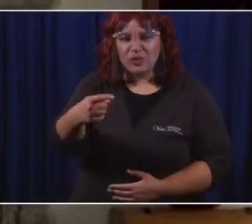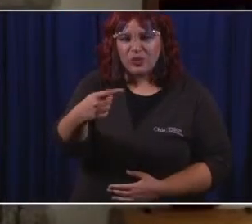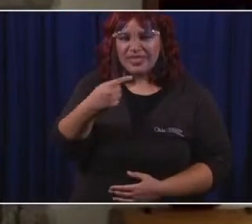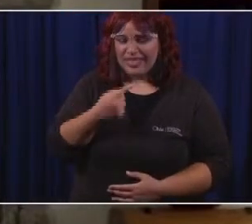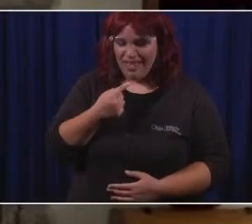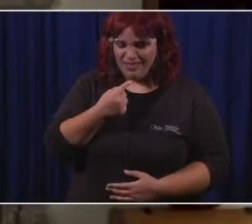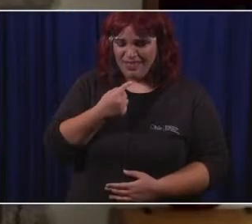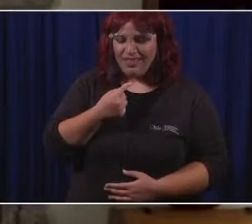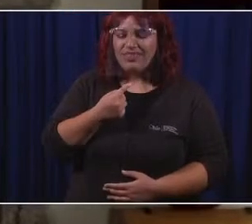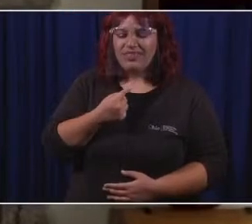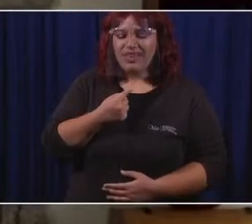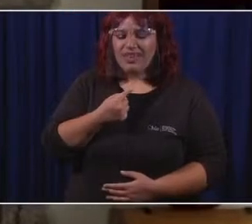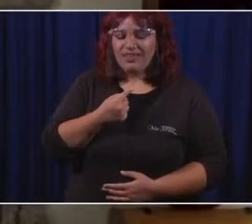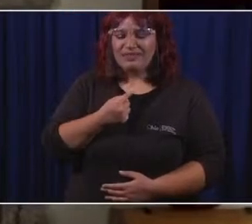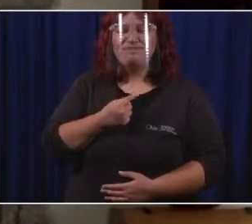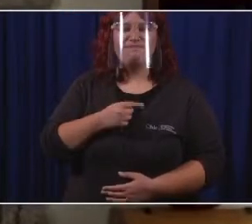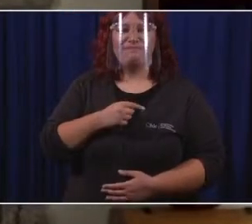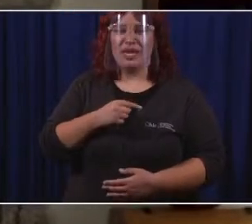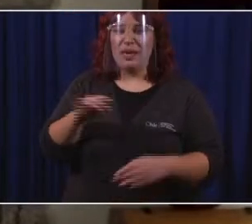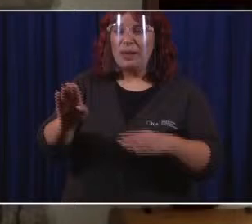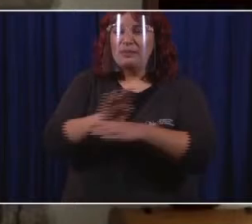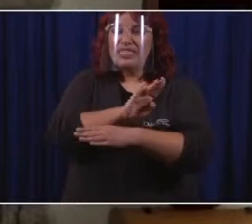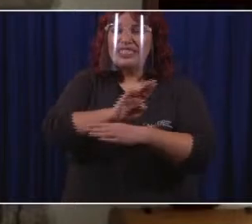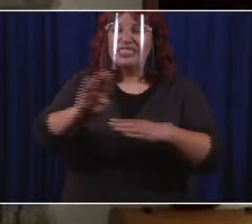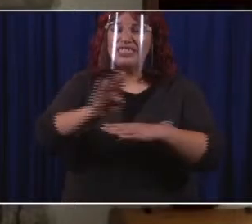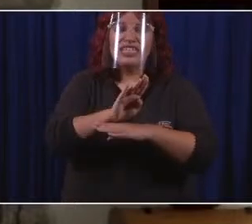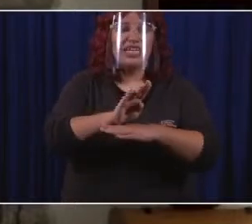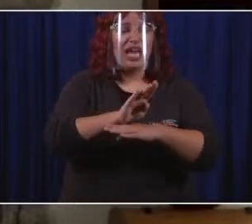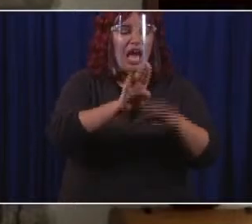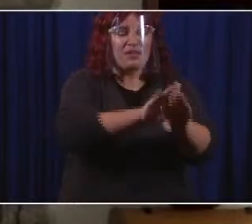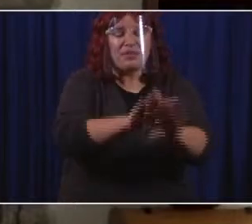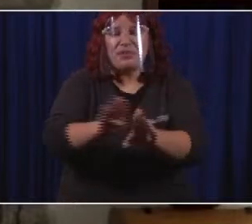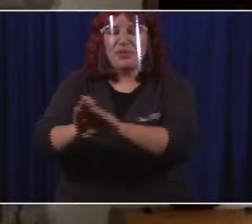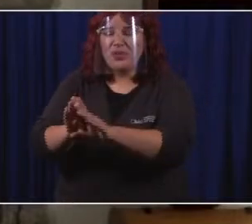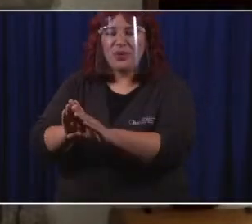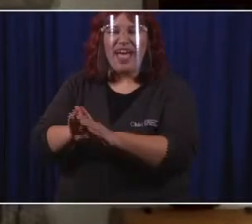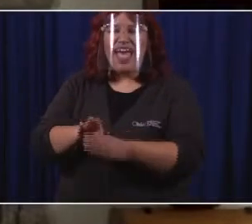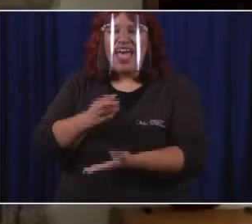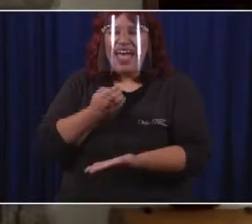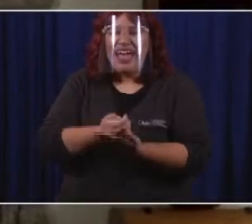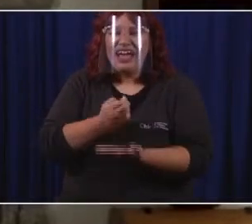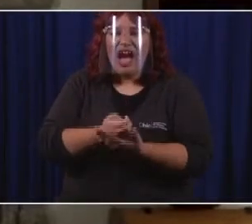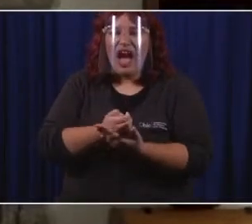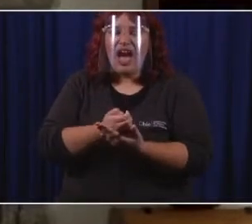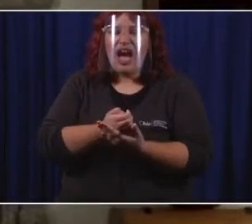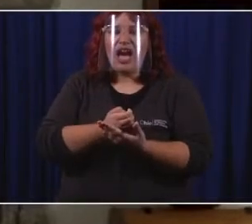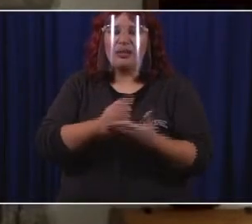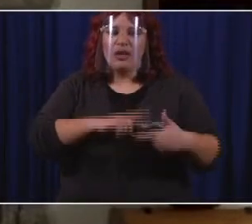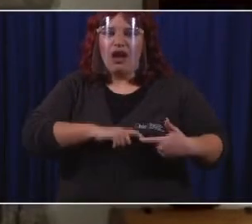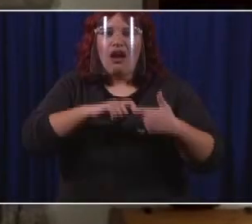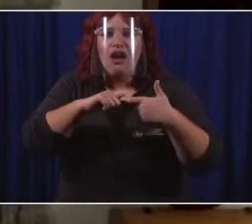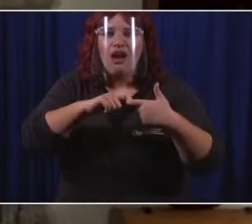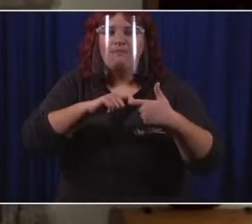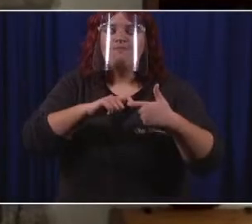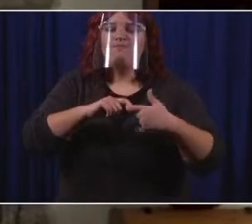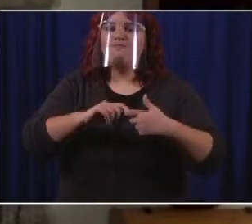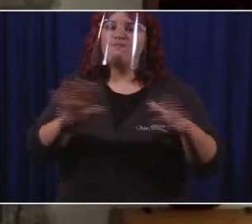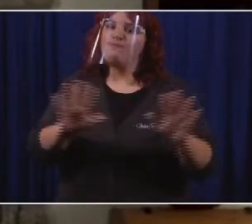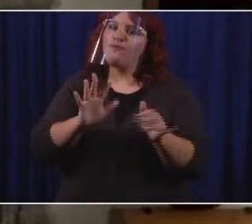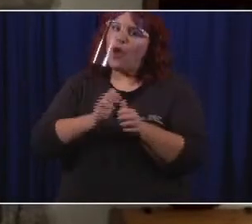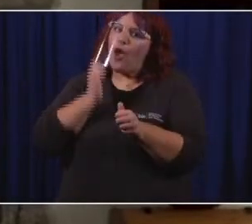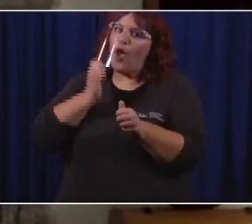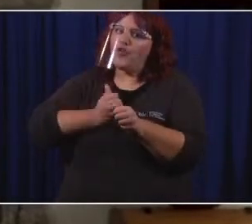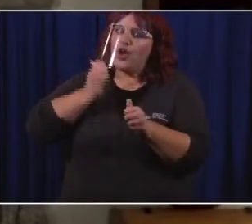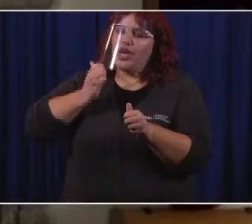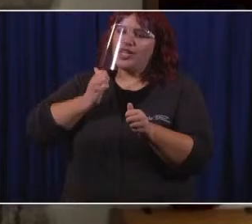avoid another economic shutdown like we had earlier this year. So with that being said, could we see more along the lines of capacity